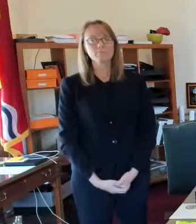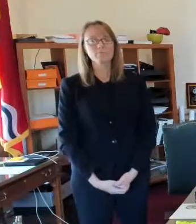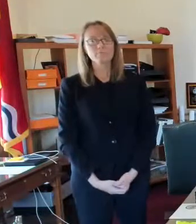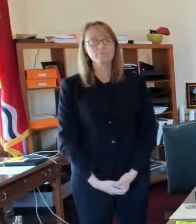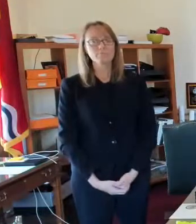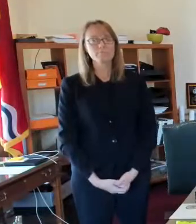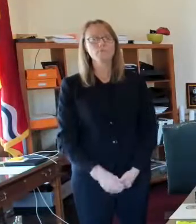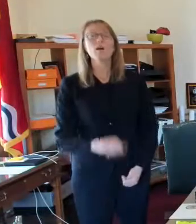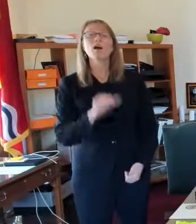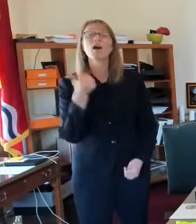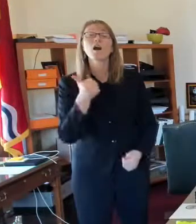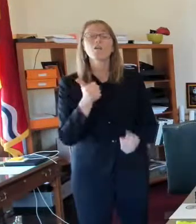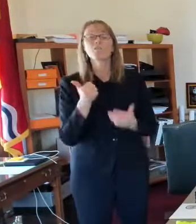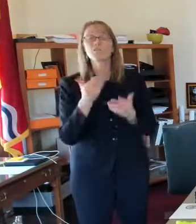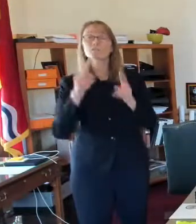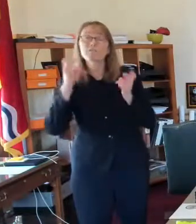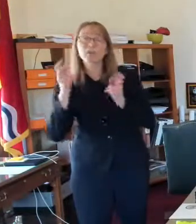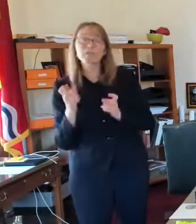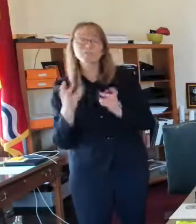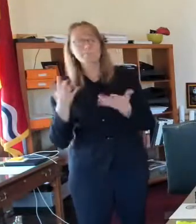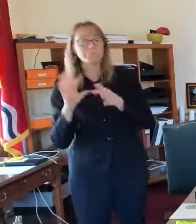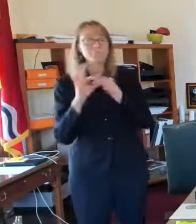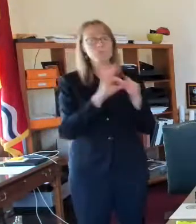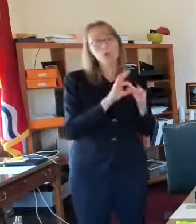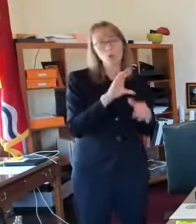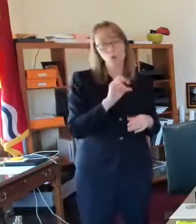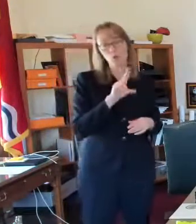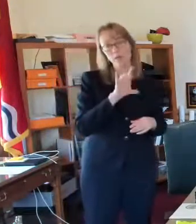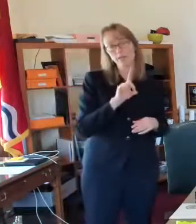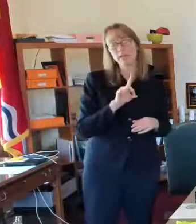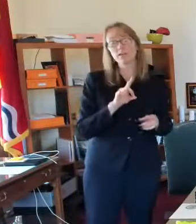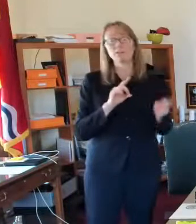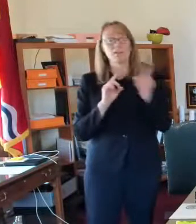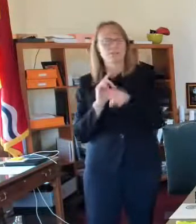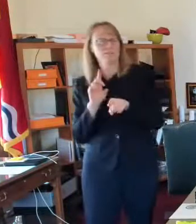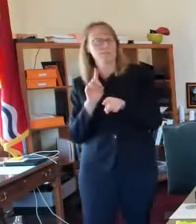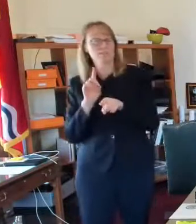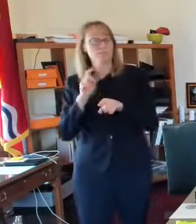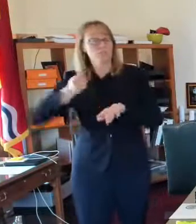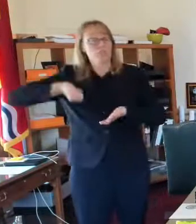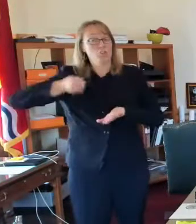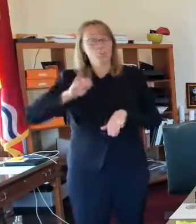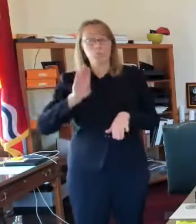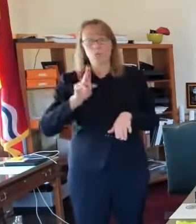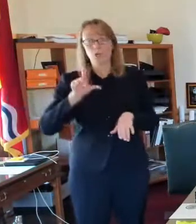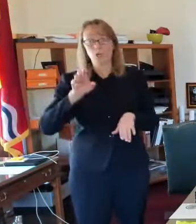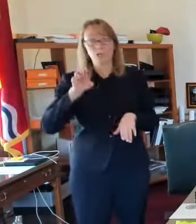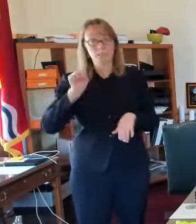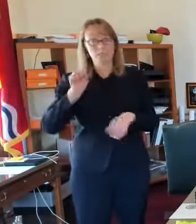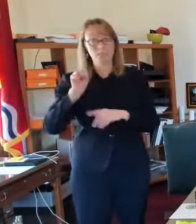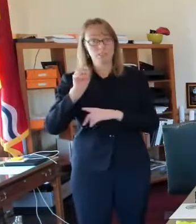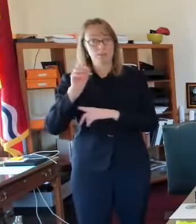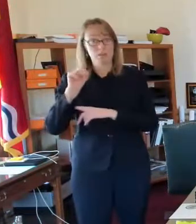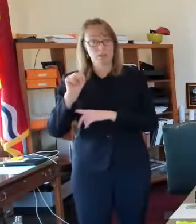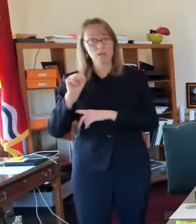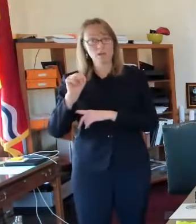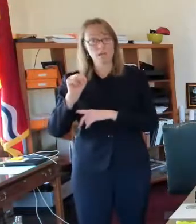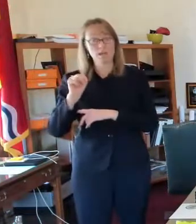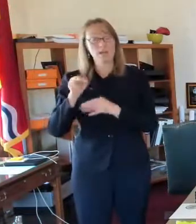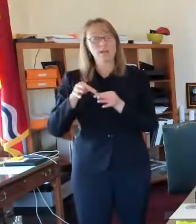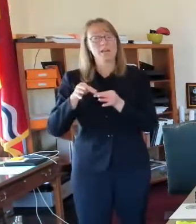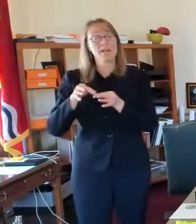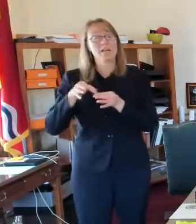is that today, Judge Burleson extended the eviction